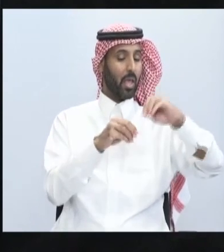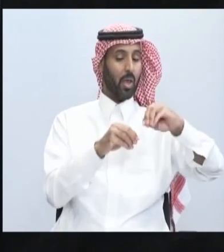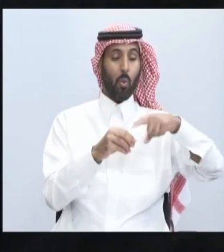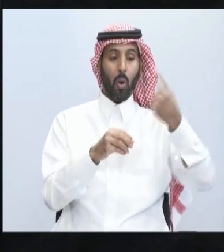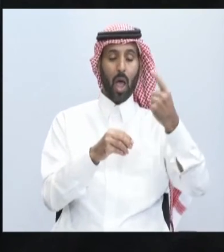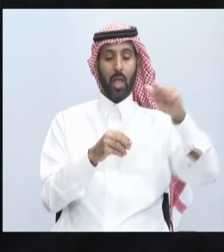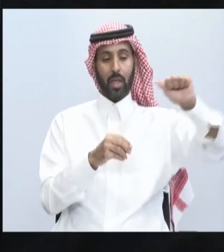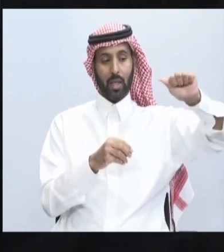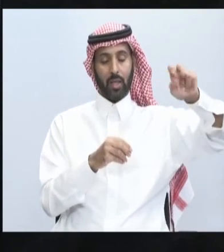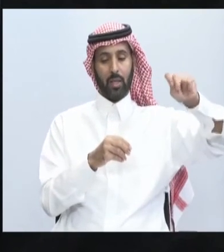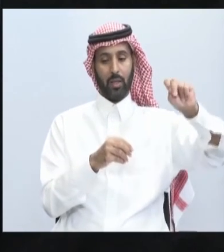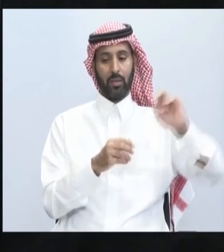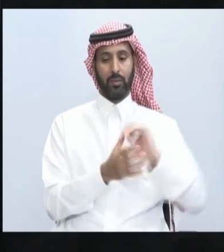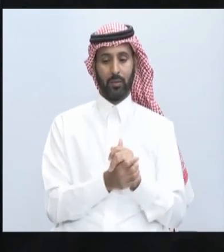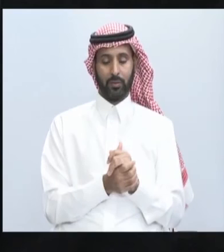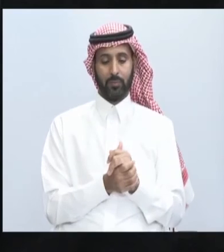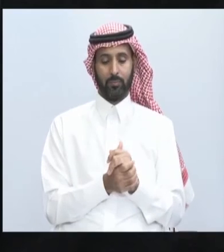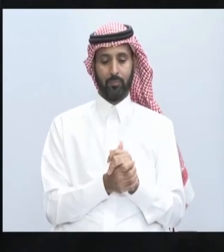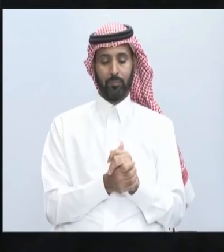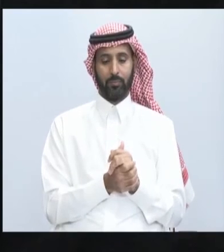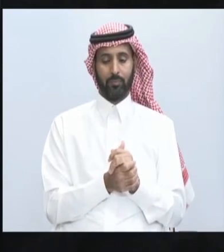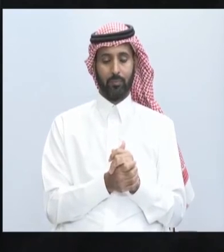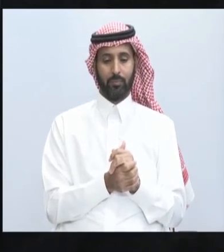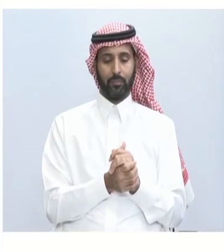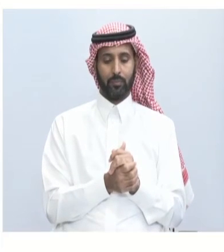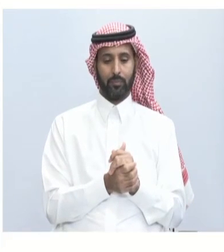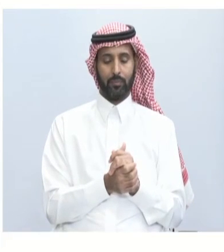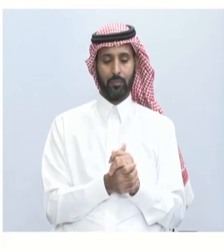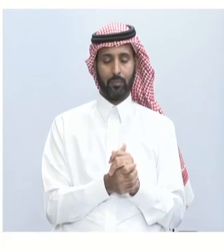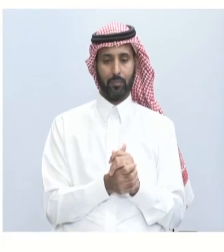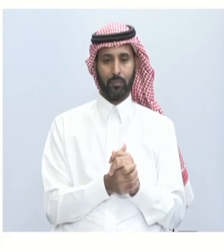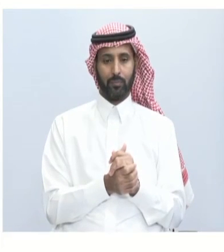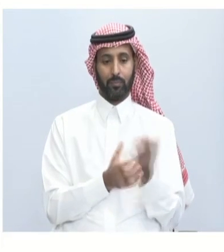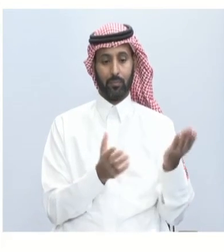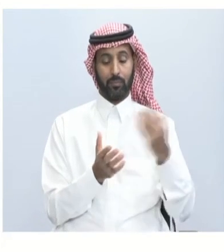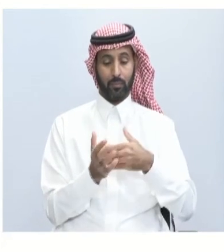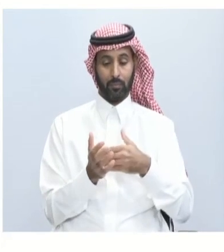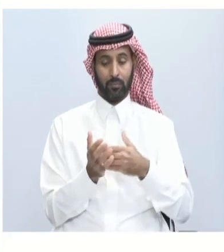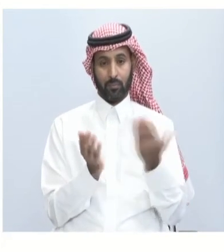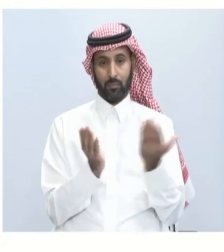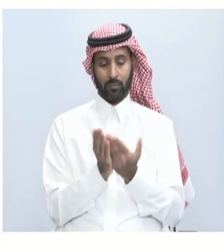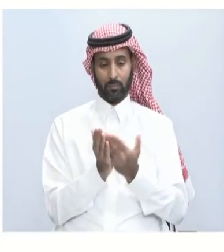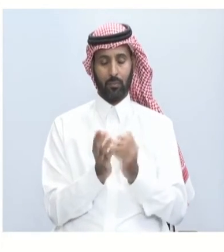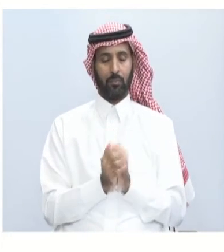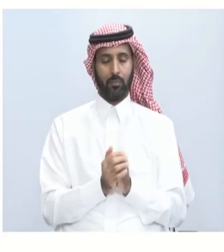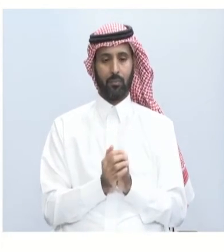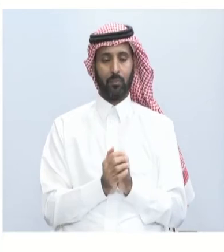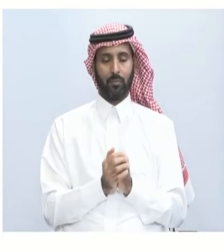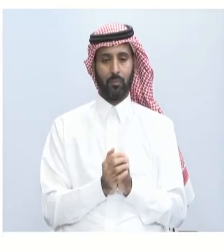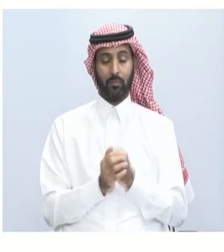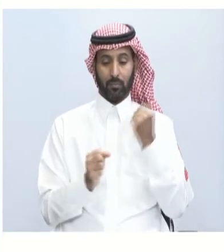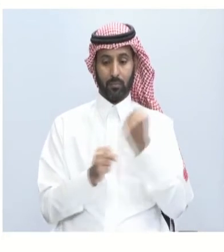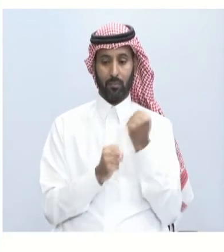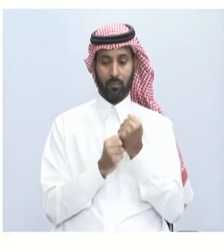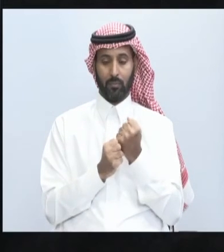to use the indefinite articles. Now, the last part of our lesson today, we're going to talk about the